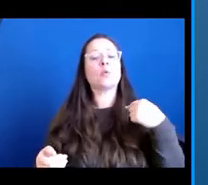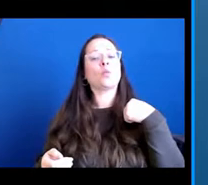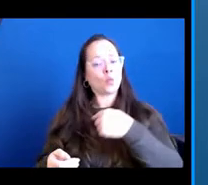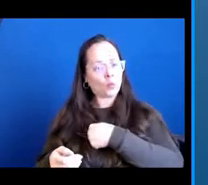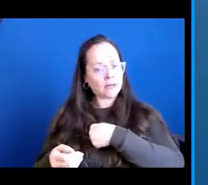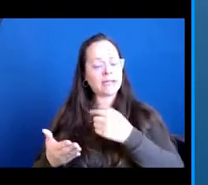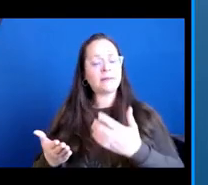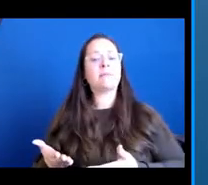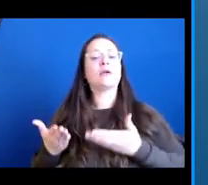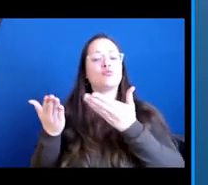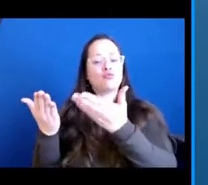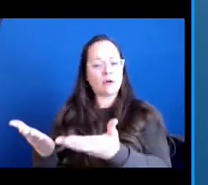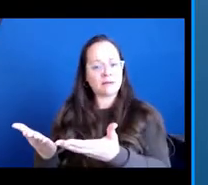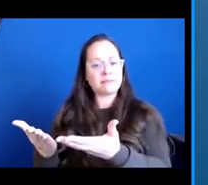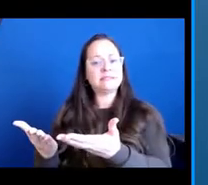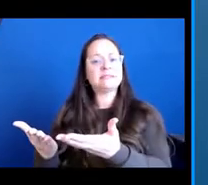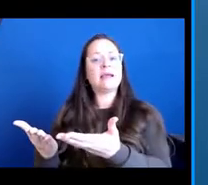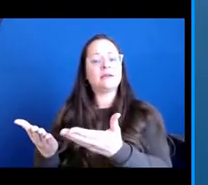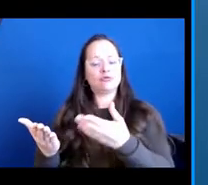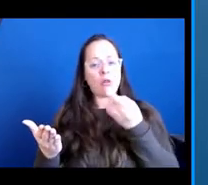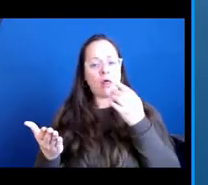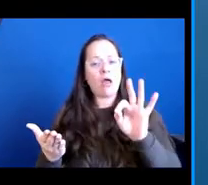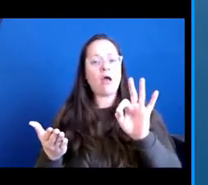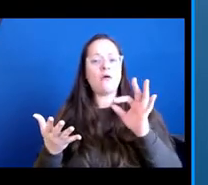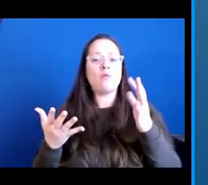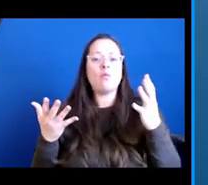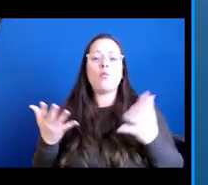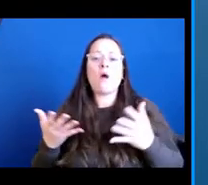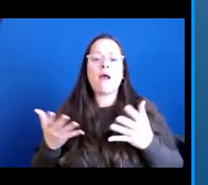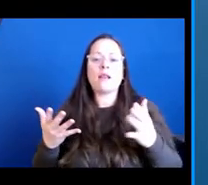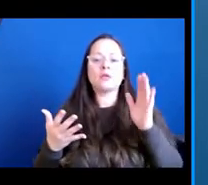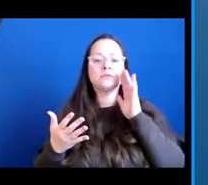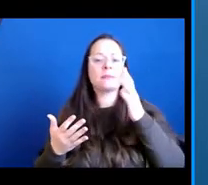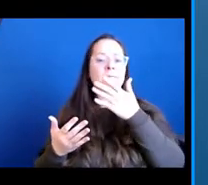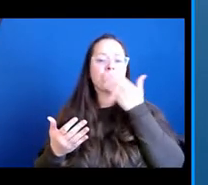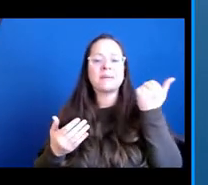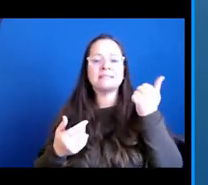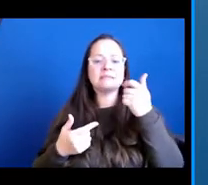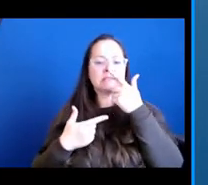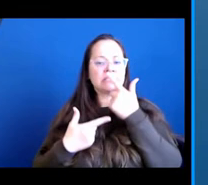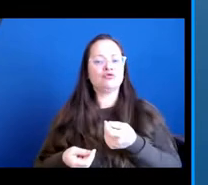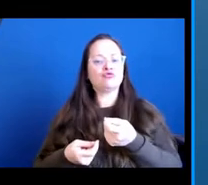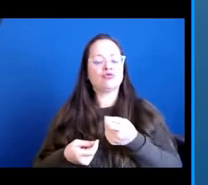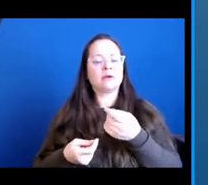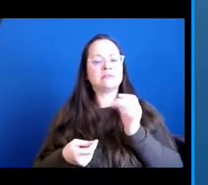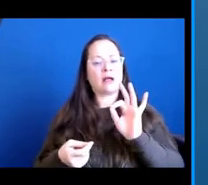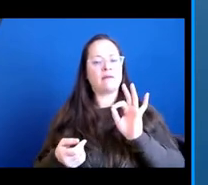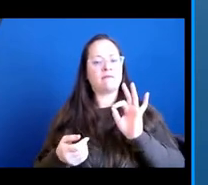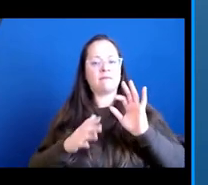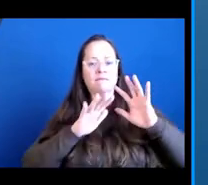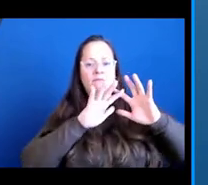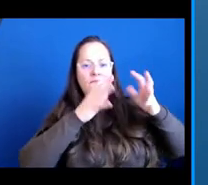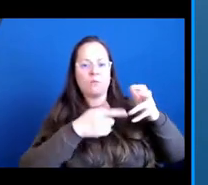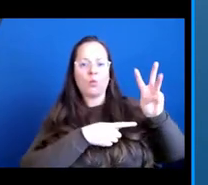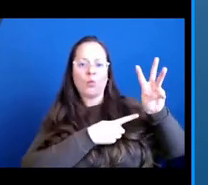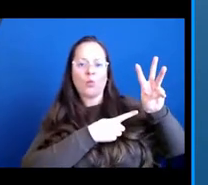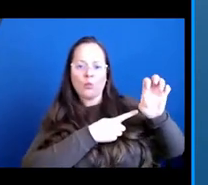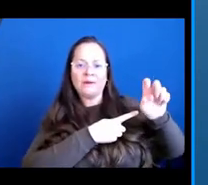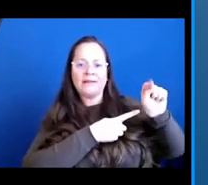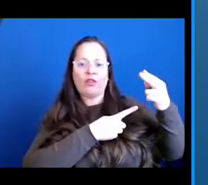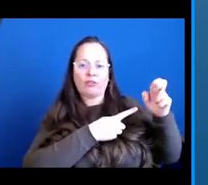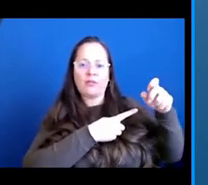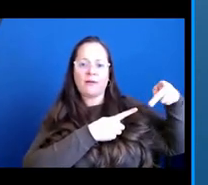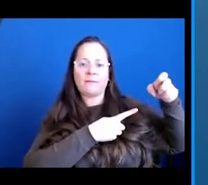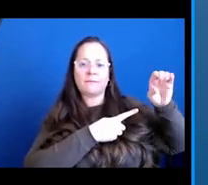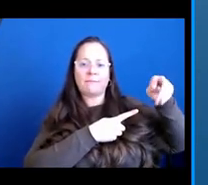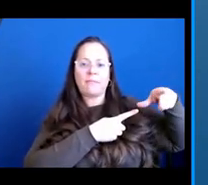recommendation about what is going to be in the best interests of we the people in America because